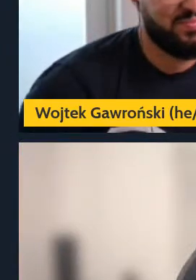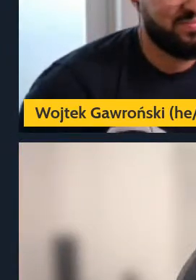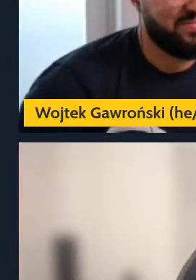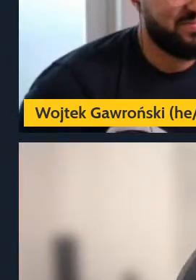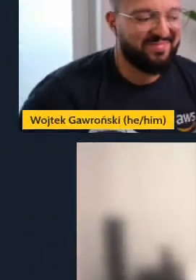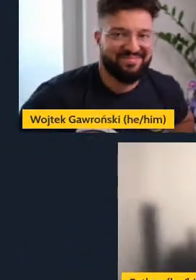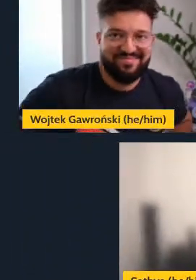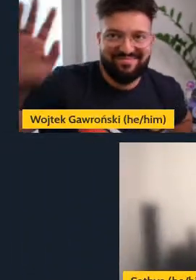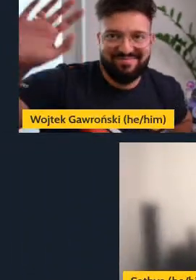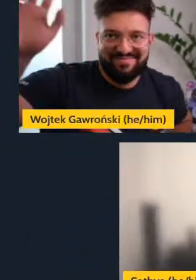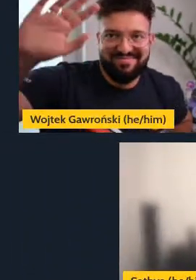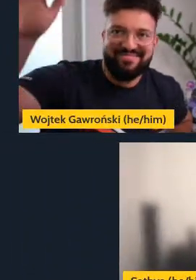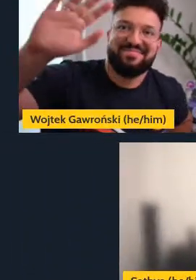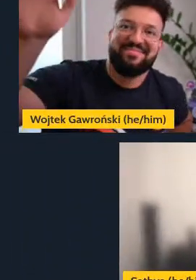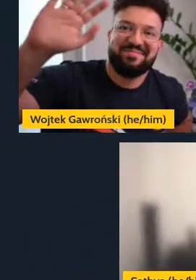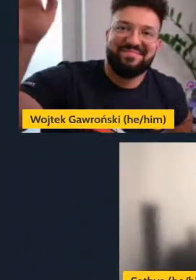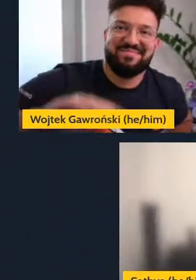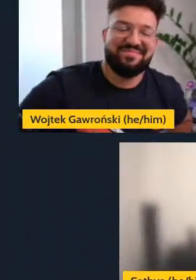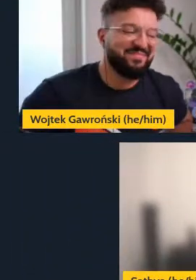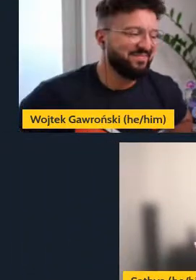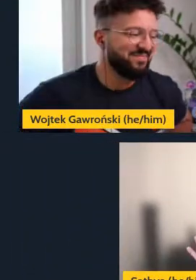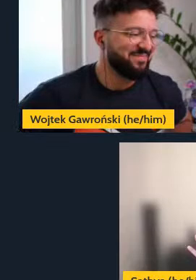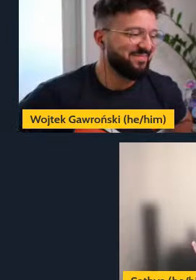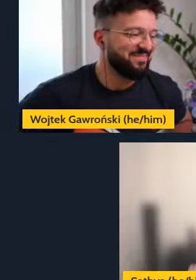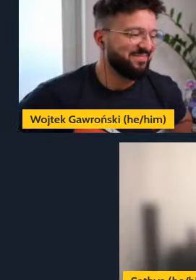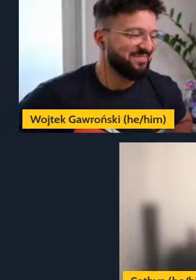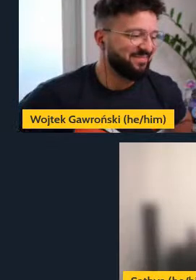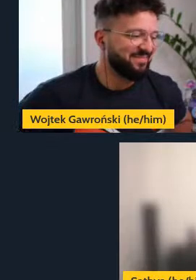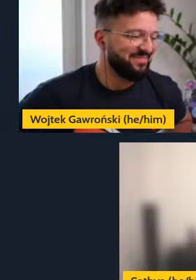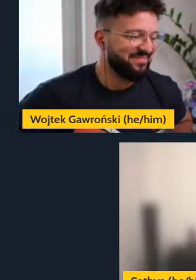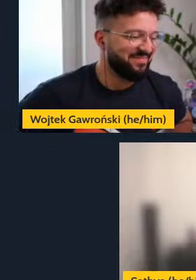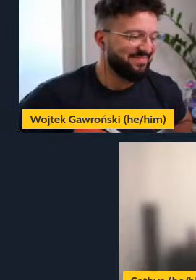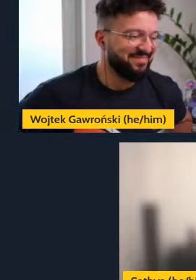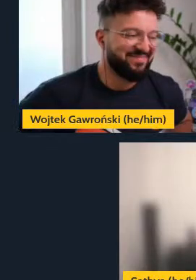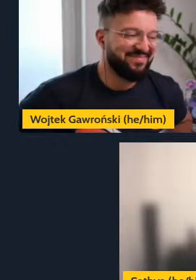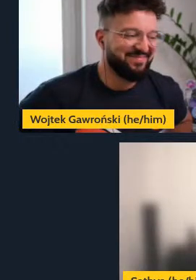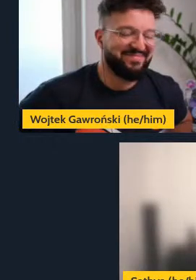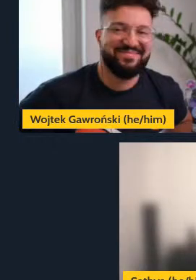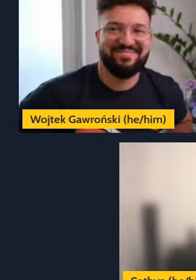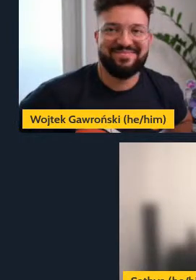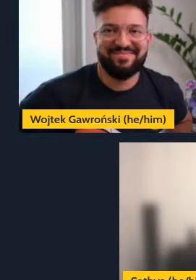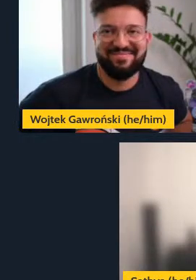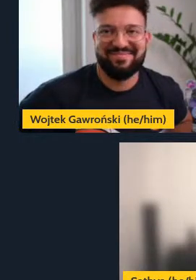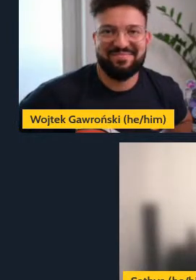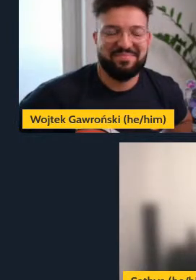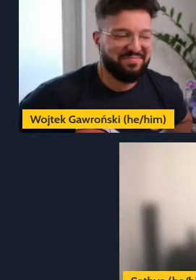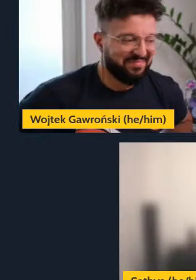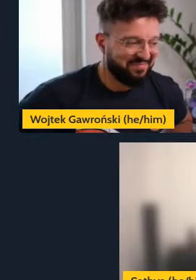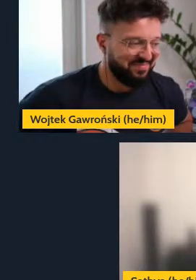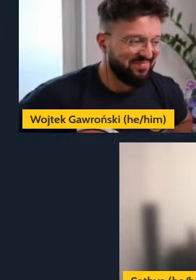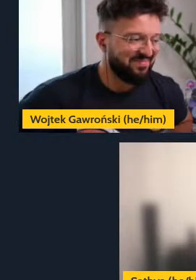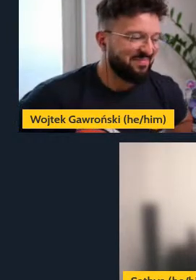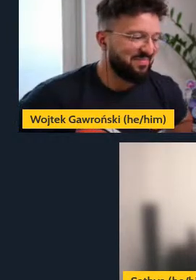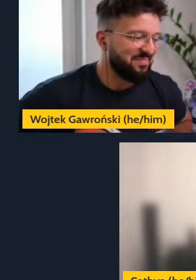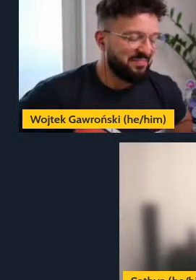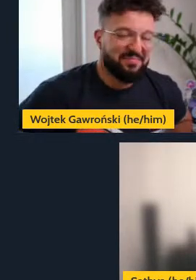So Wojtek, Saita, and Andra, welcome to the CDK day and welcome like being on